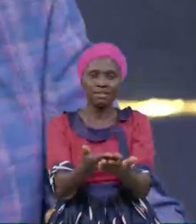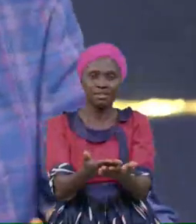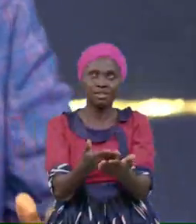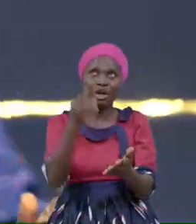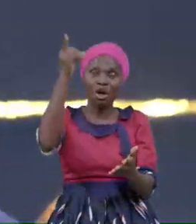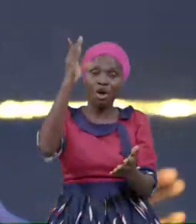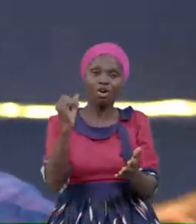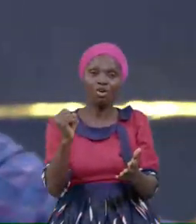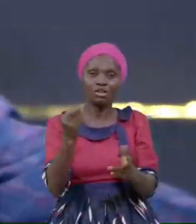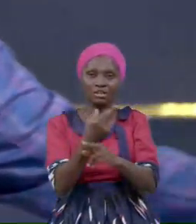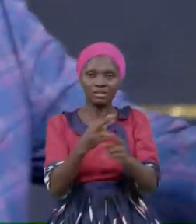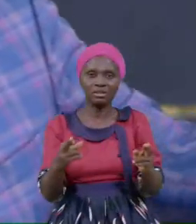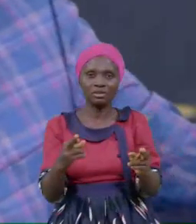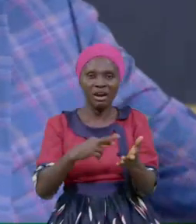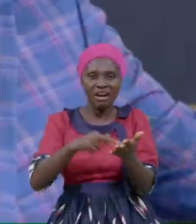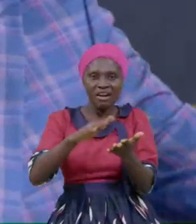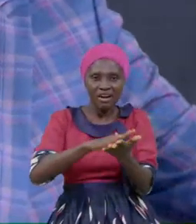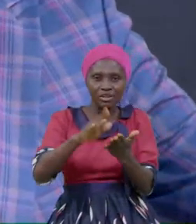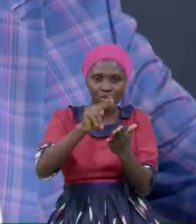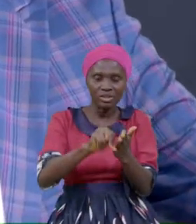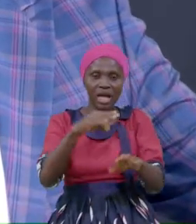expense,